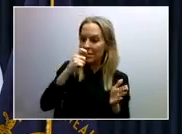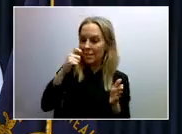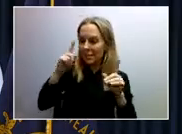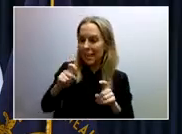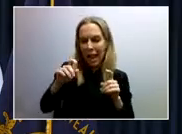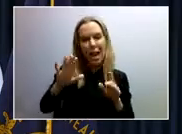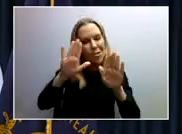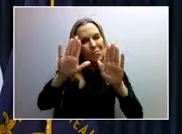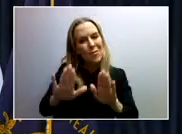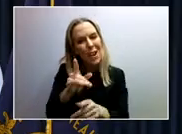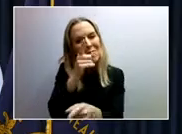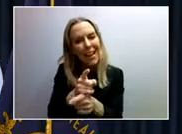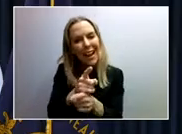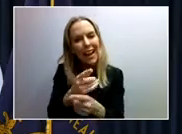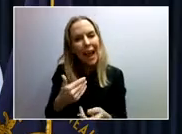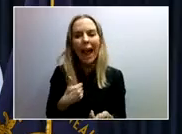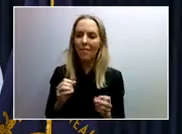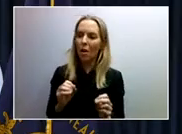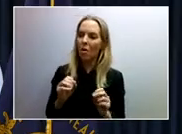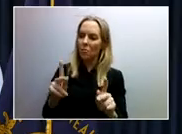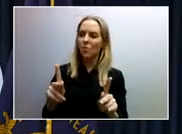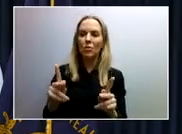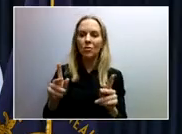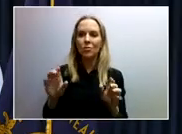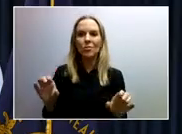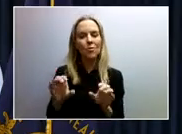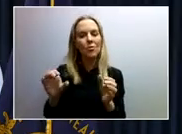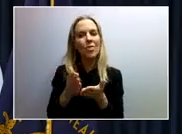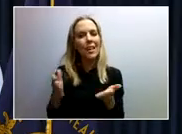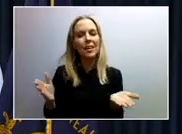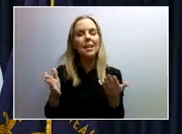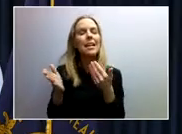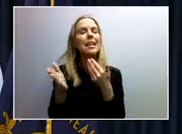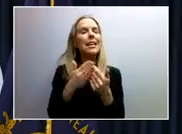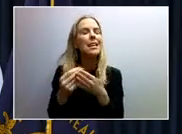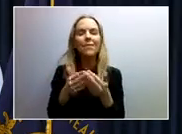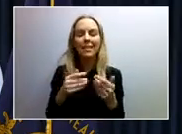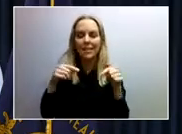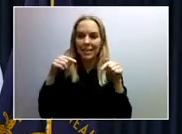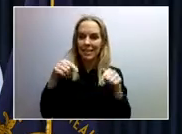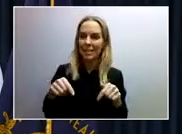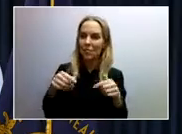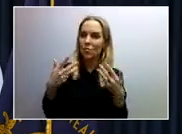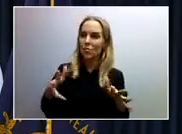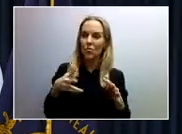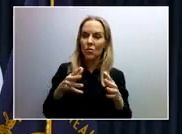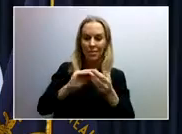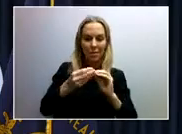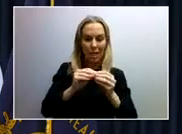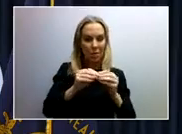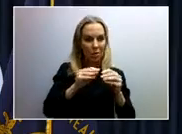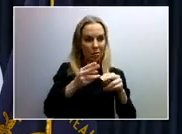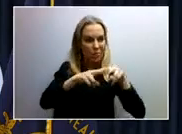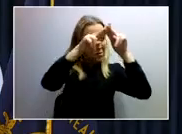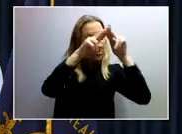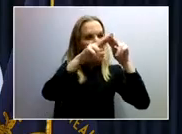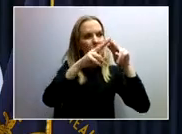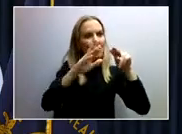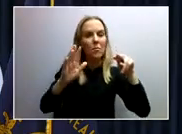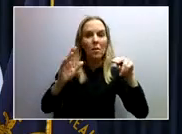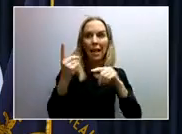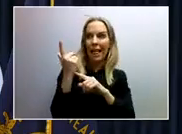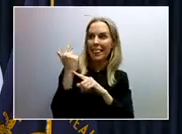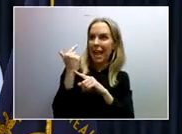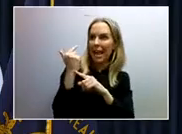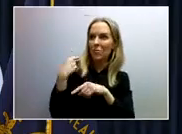have the opportunity to do things, even in this major surge, that we couldn't do a year ago. We just need